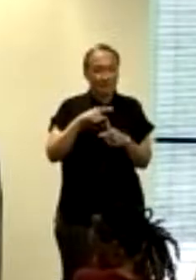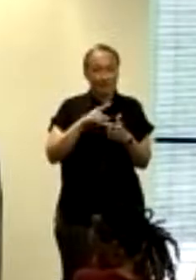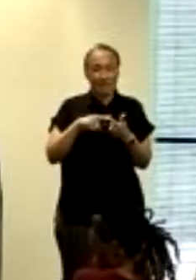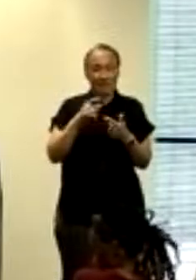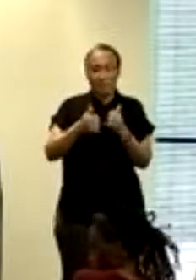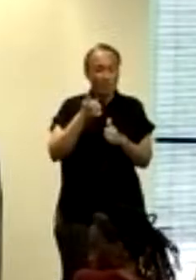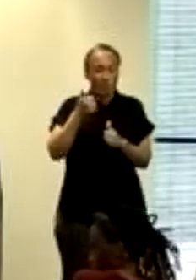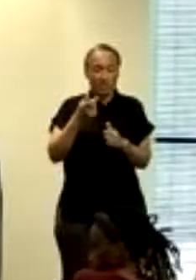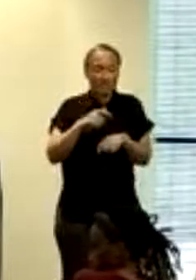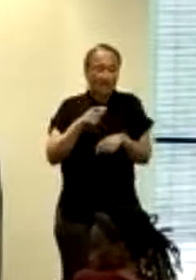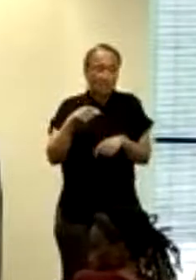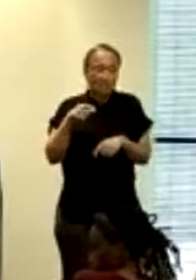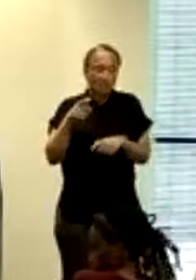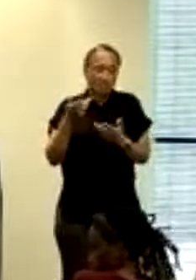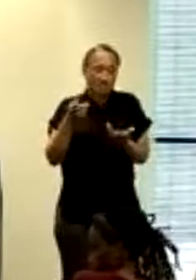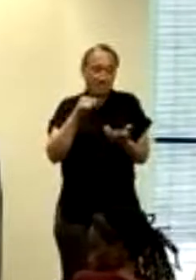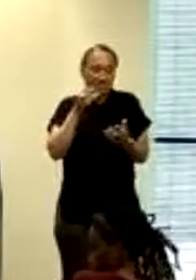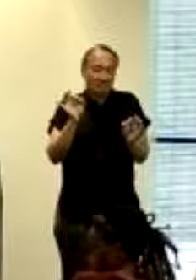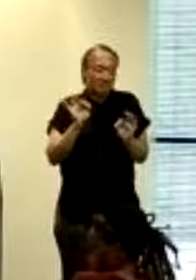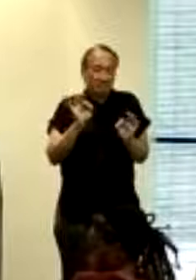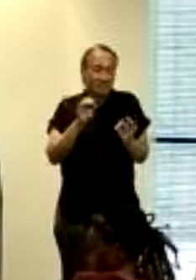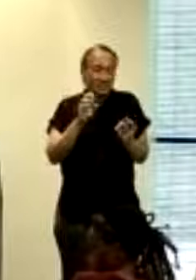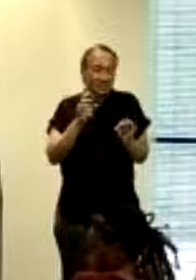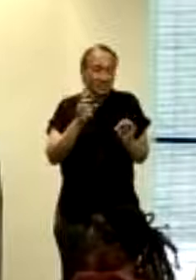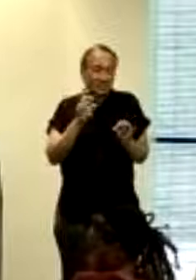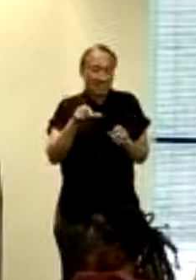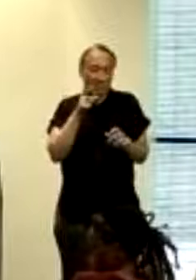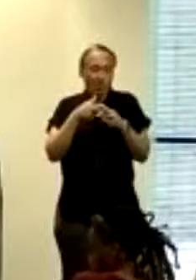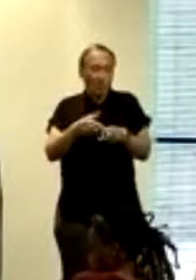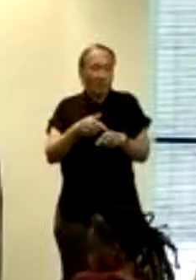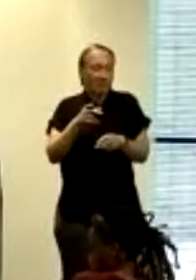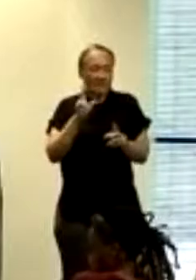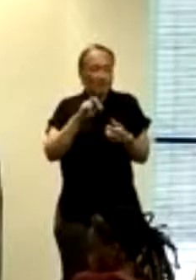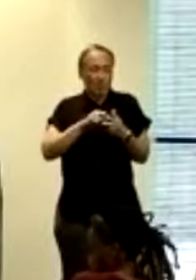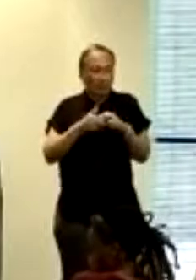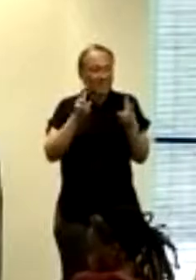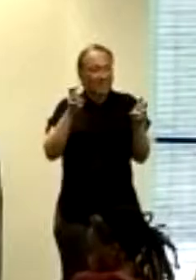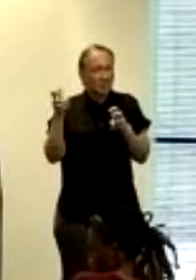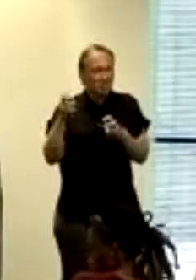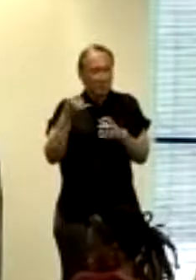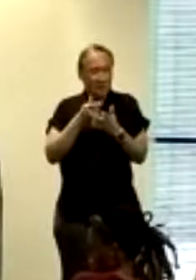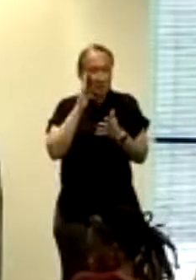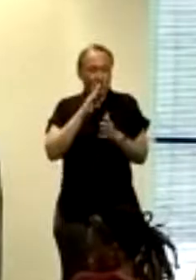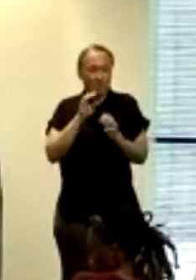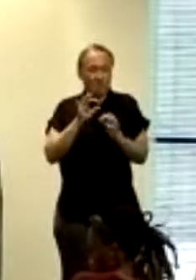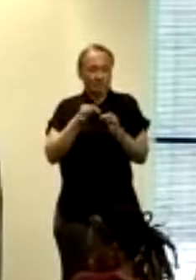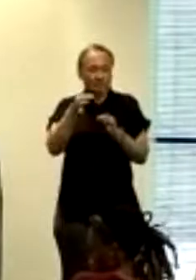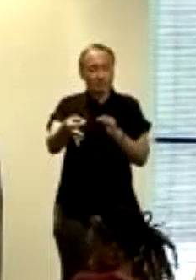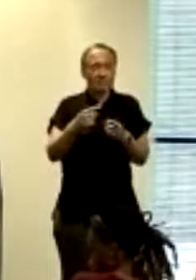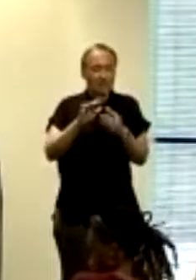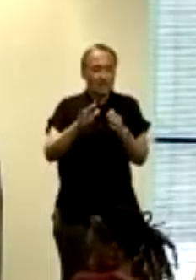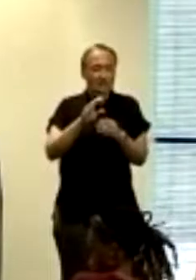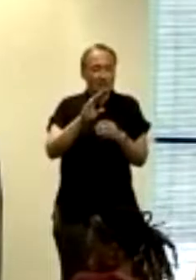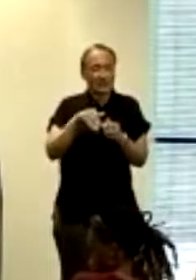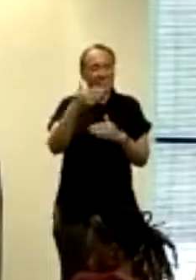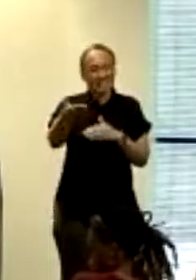then most of the time it's not really gonna be considered an issue. It'll be pushed onto the back